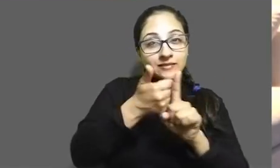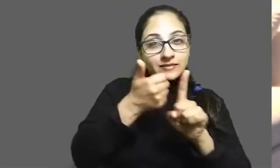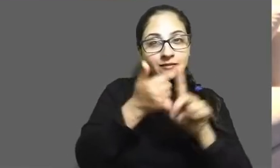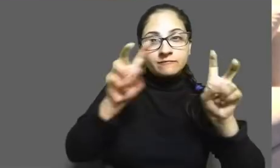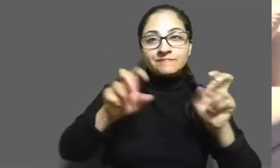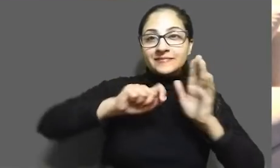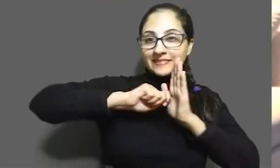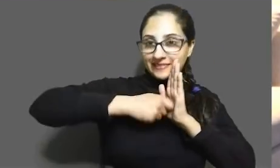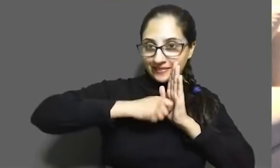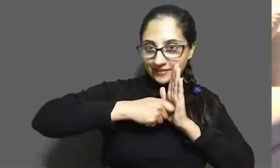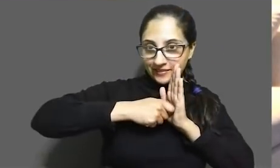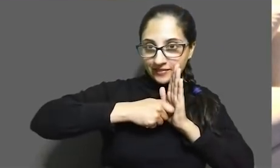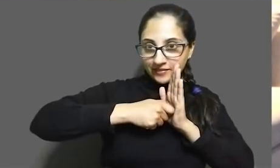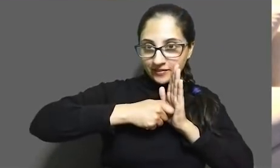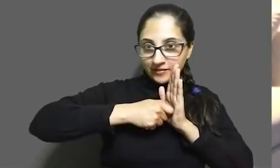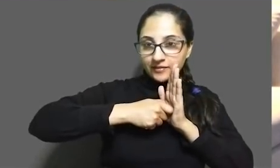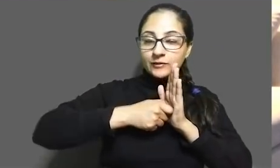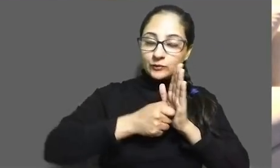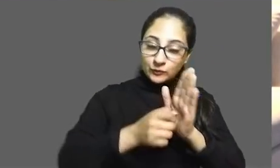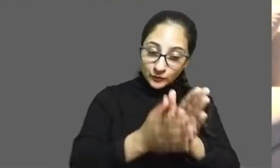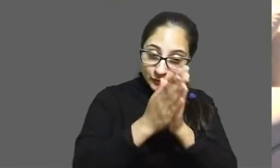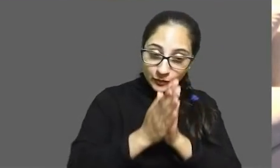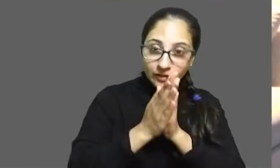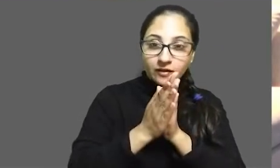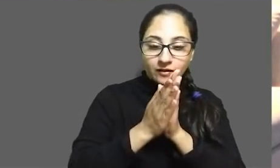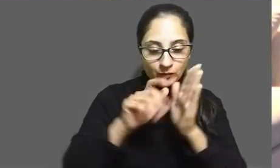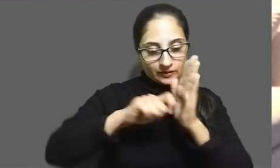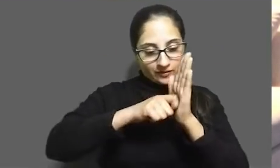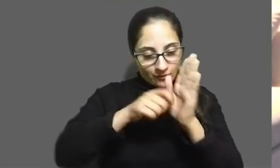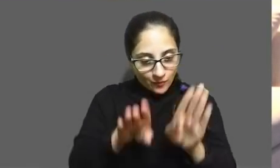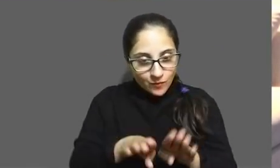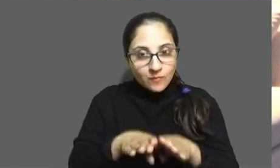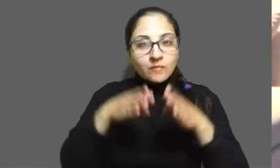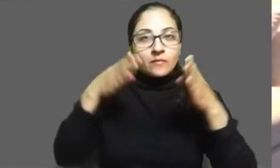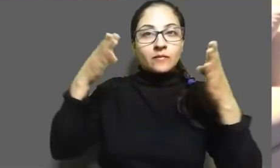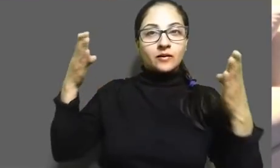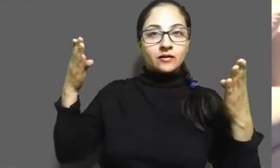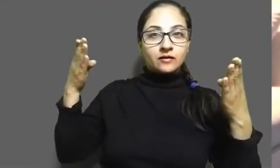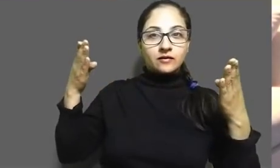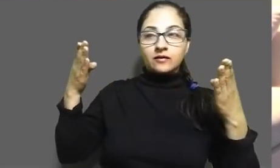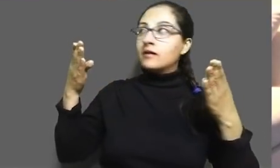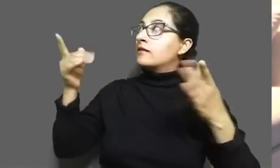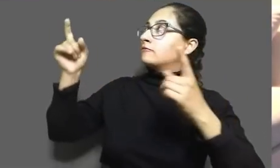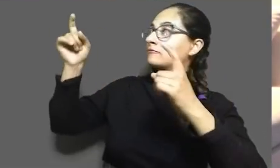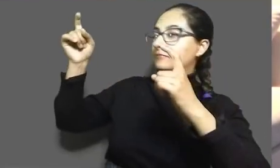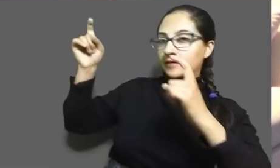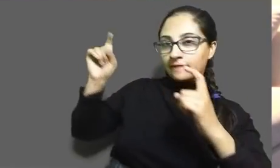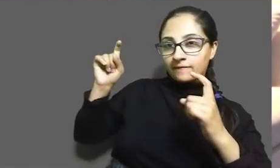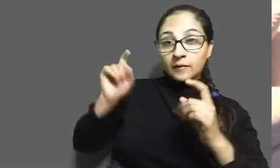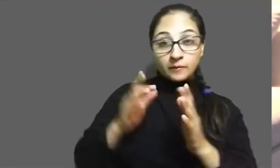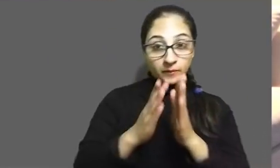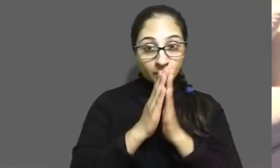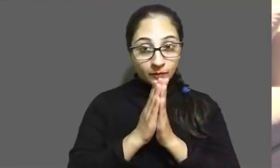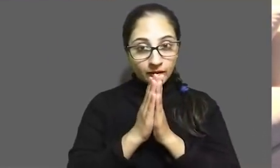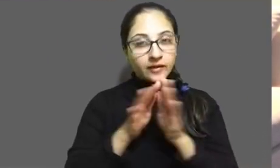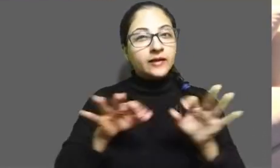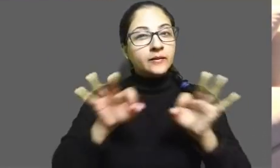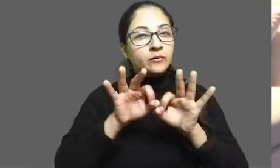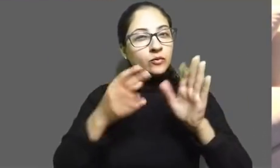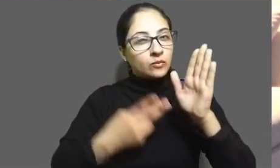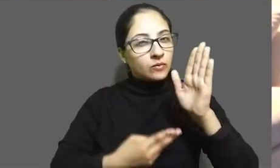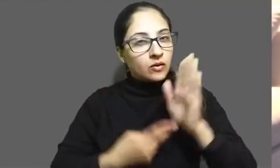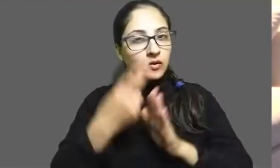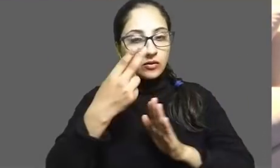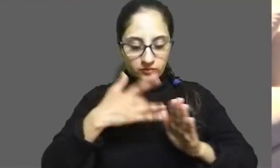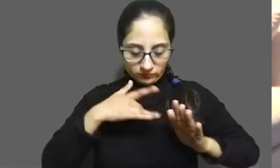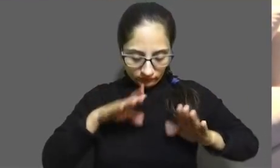privilege. And he describes it as the key to Allah's treasuries. Imagine